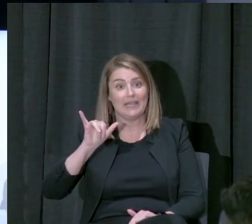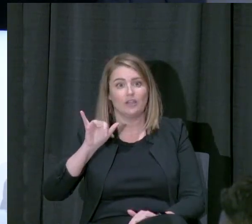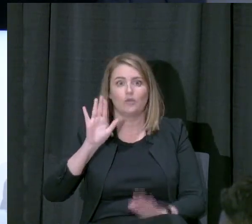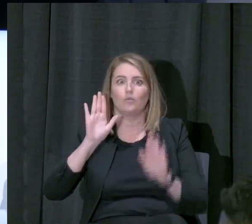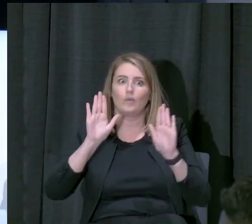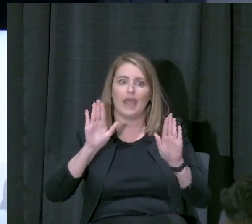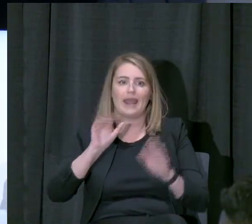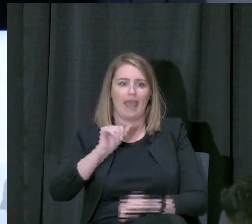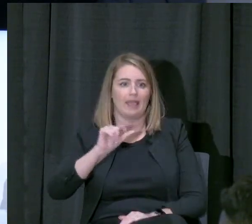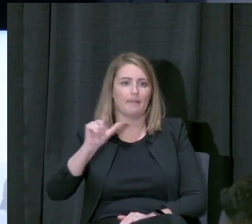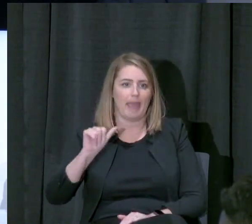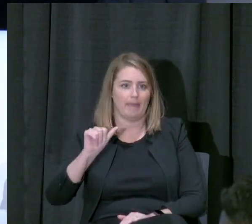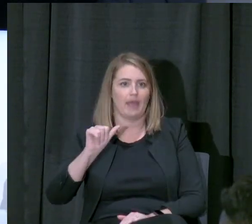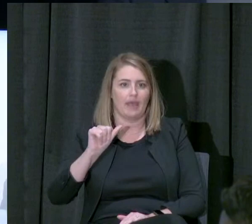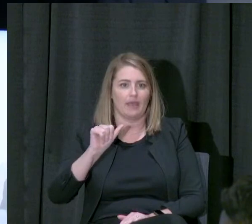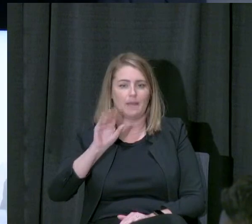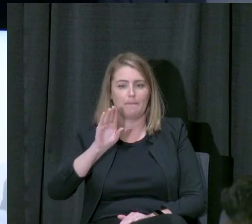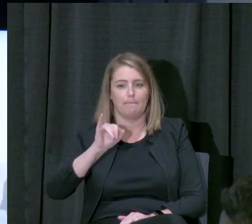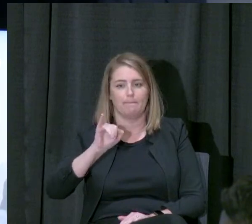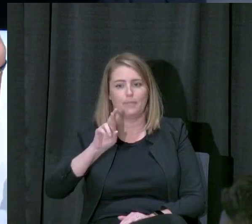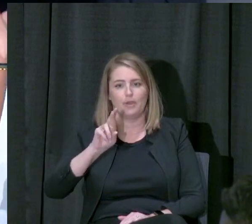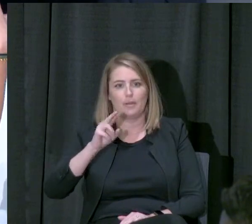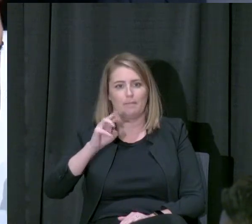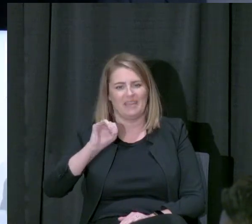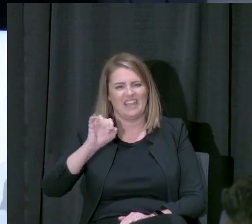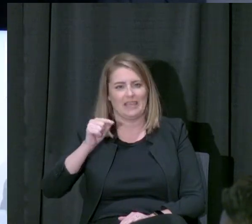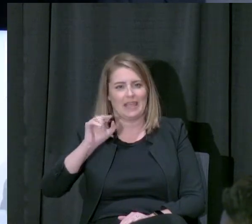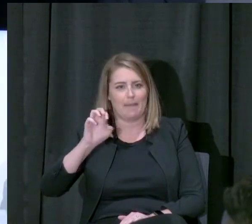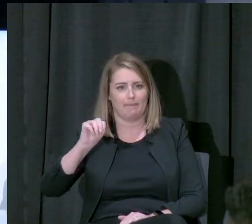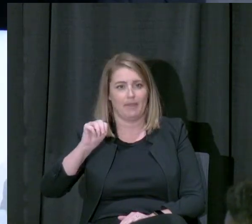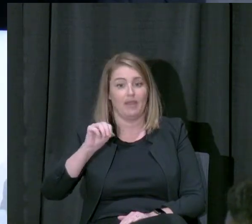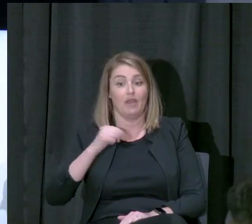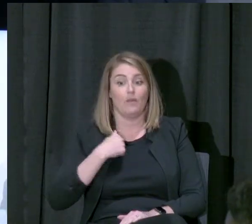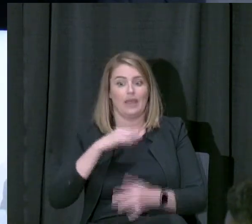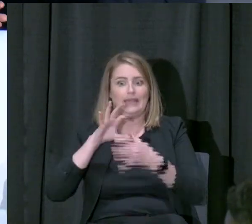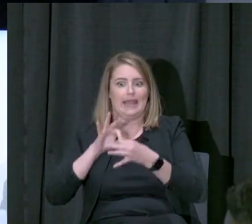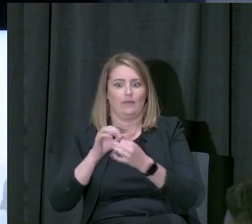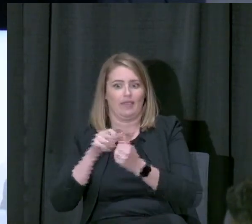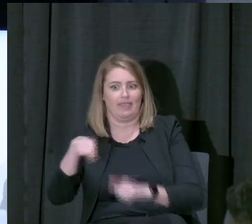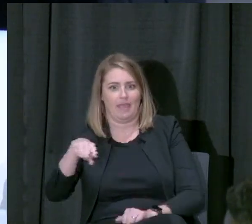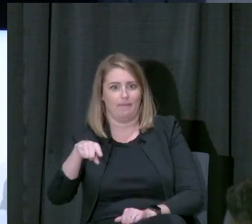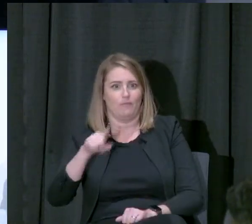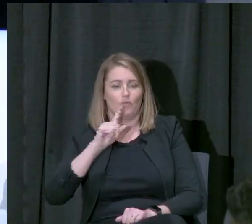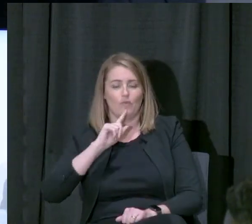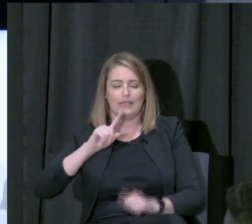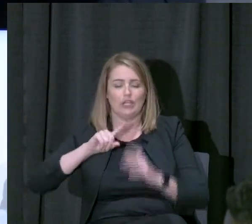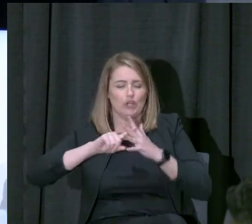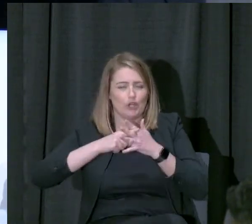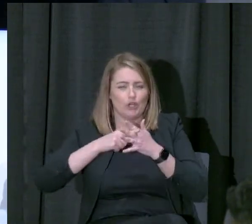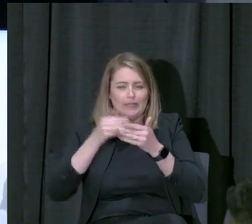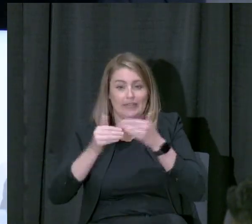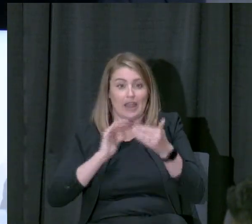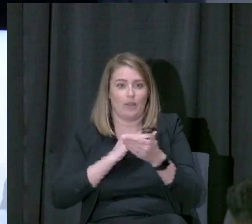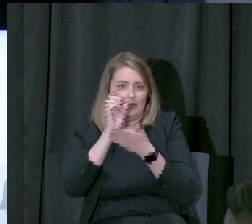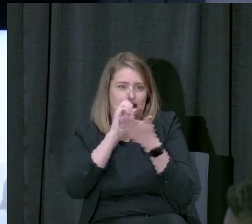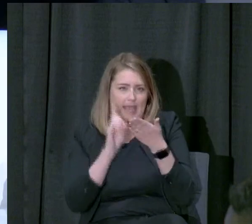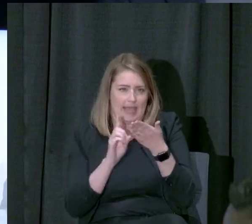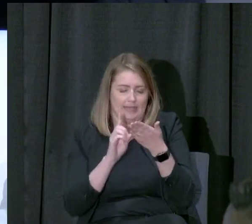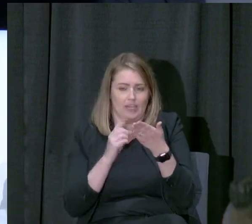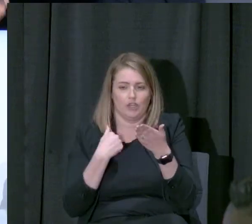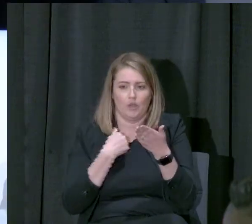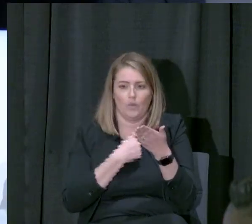Birmingham, Alabama. And it essentially allows us to connect with them from the very early stages of our design, right? So we will